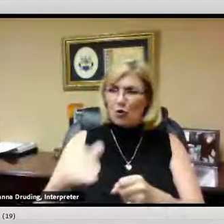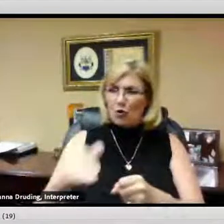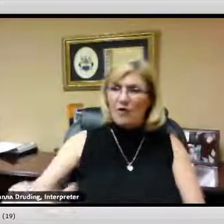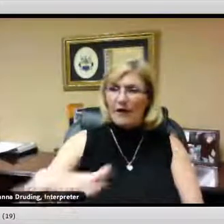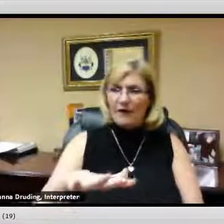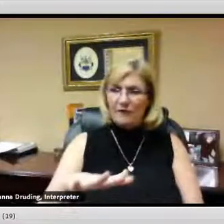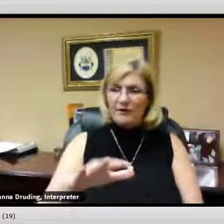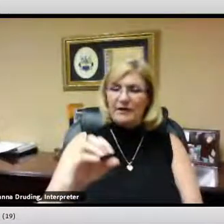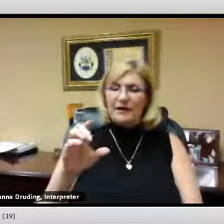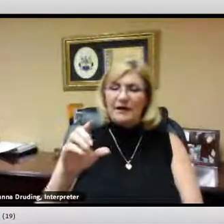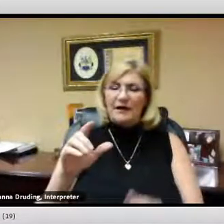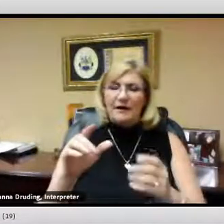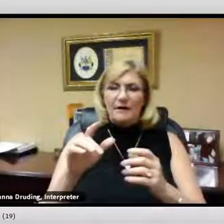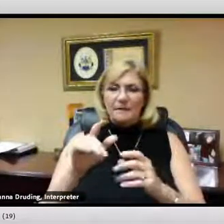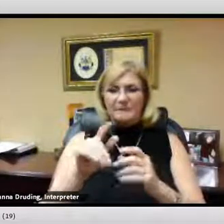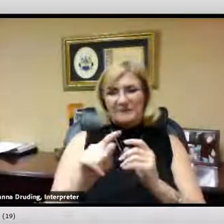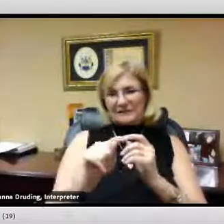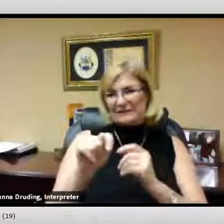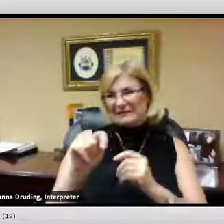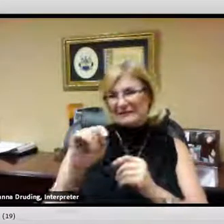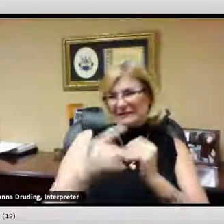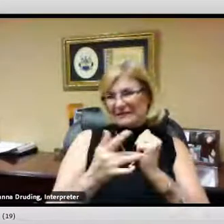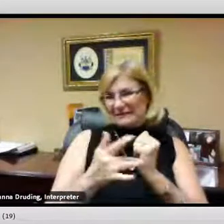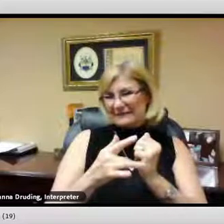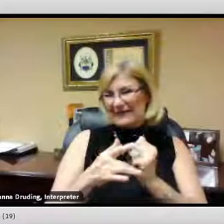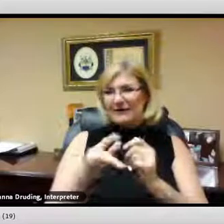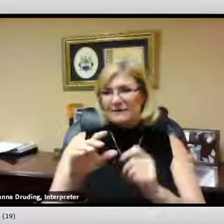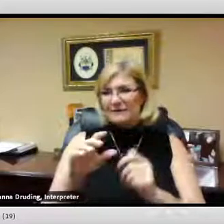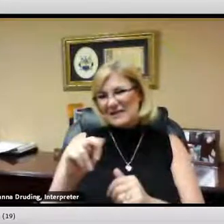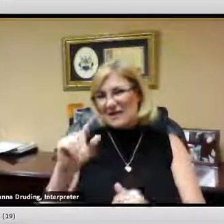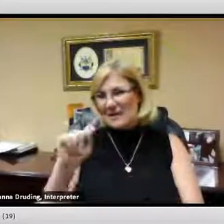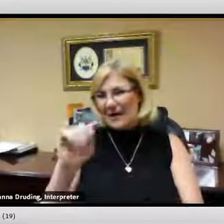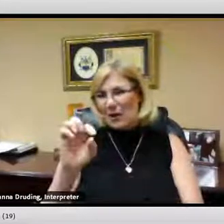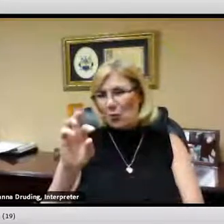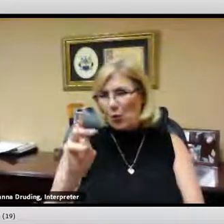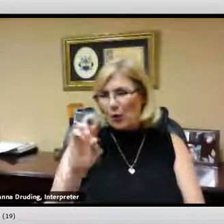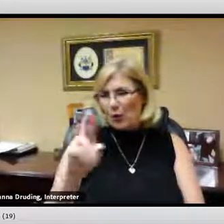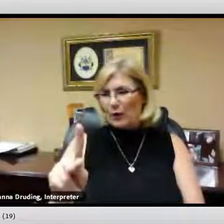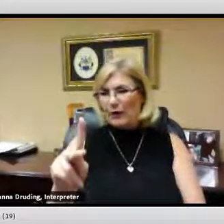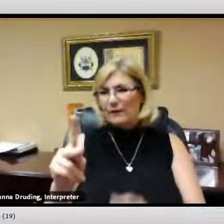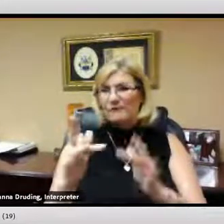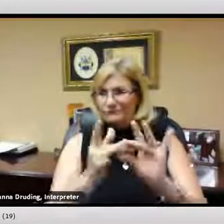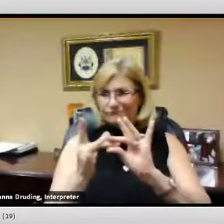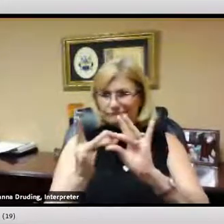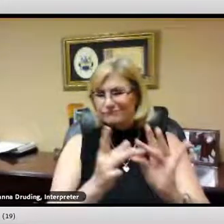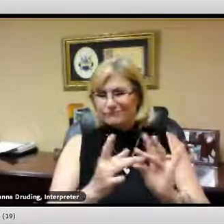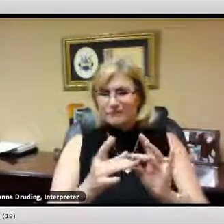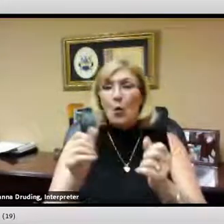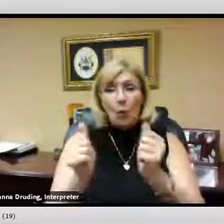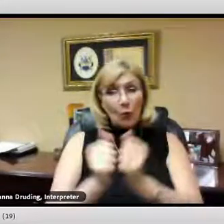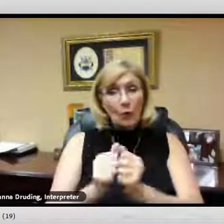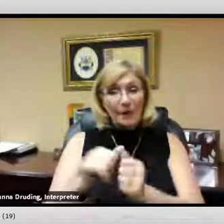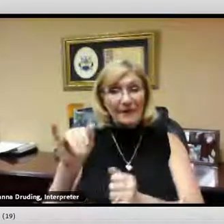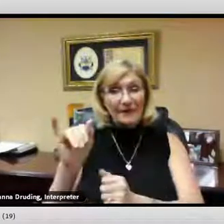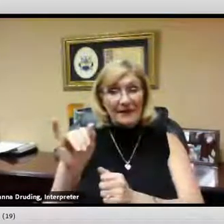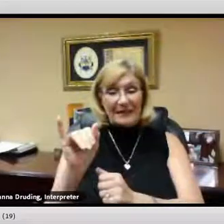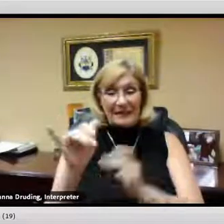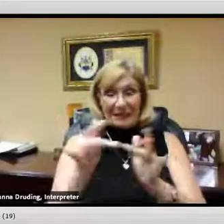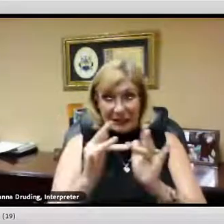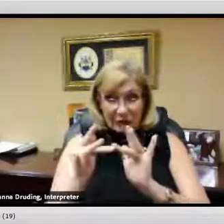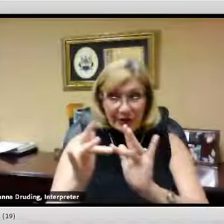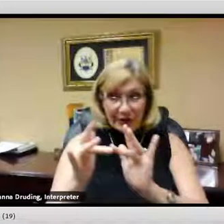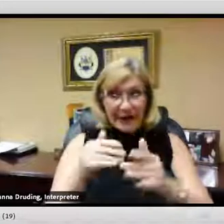And there was also some use of the text-based system uh, with internet access, but the web page